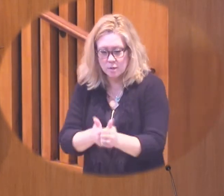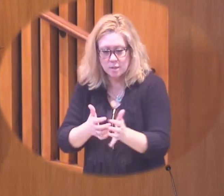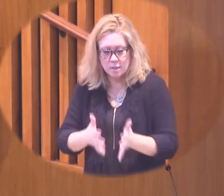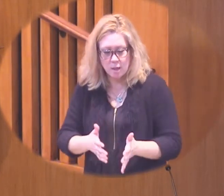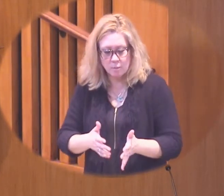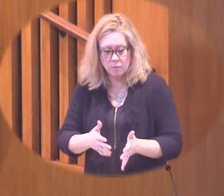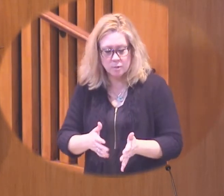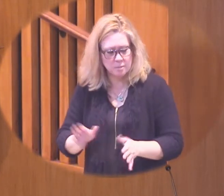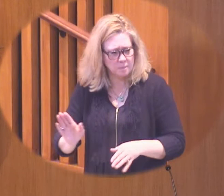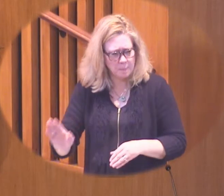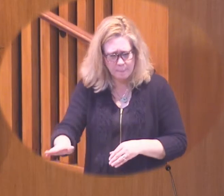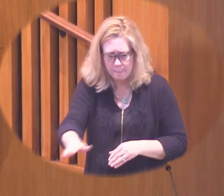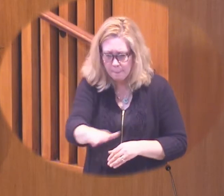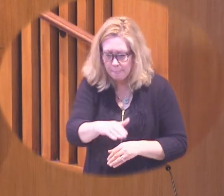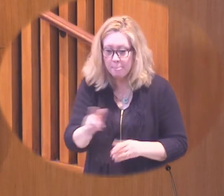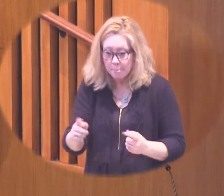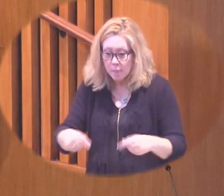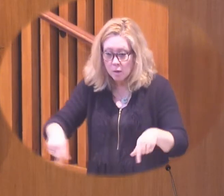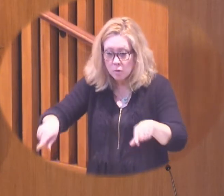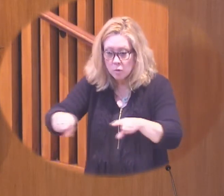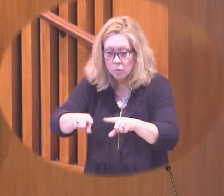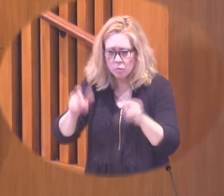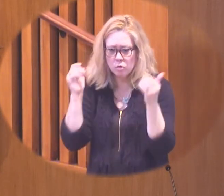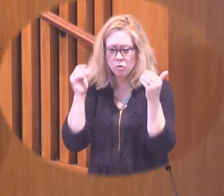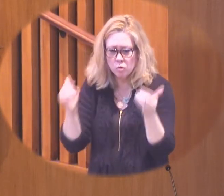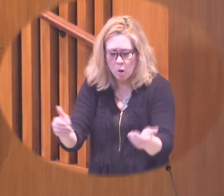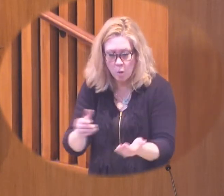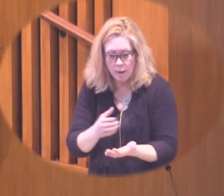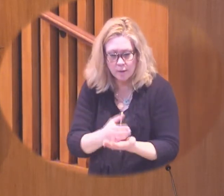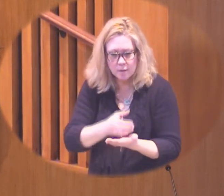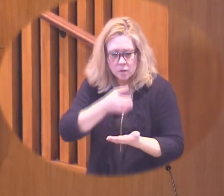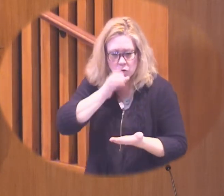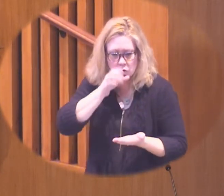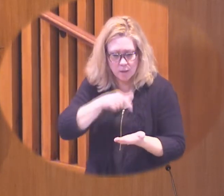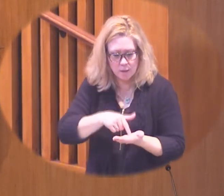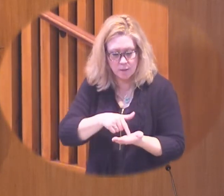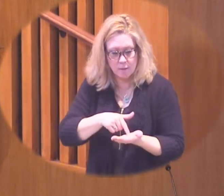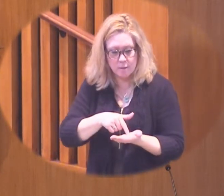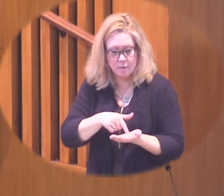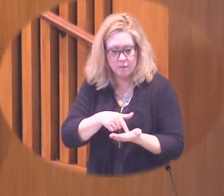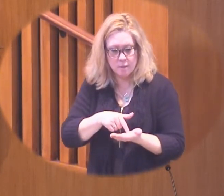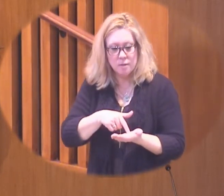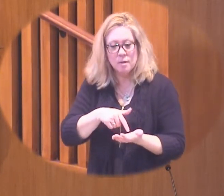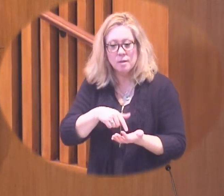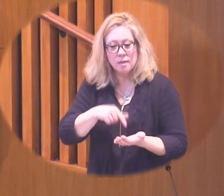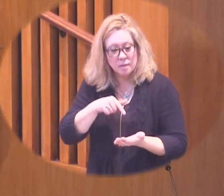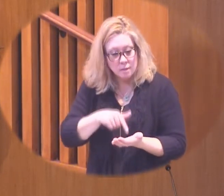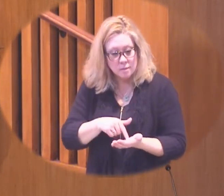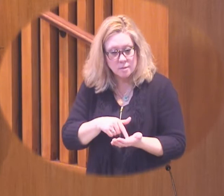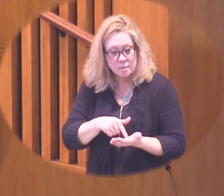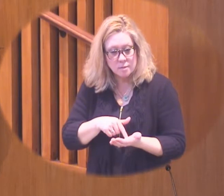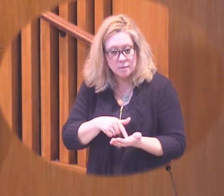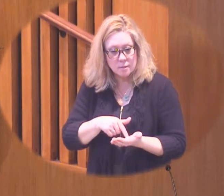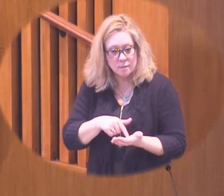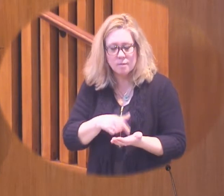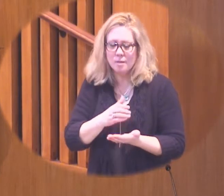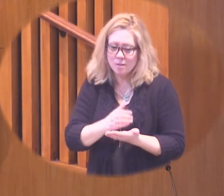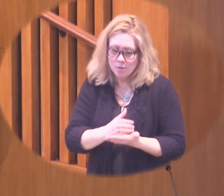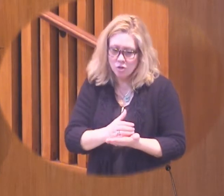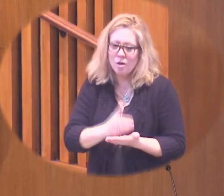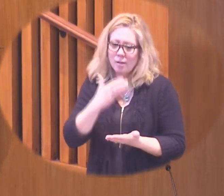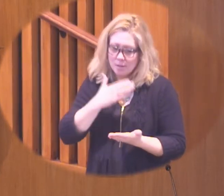saying, "Take this, all of you, and drink from it, for this is